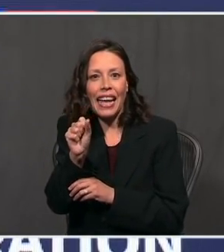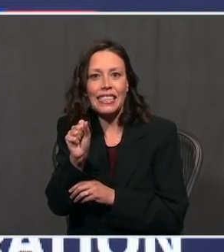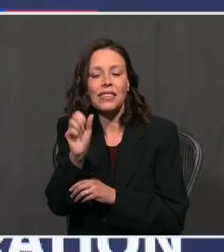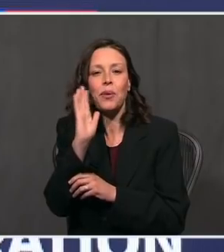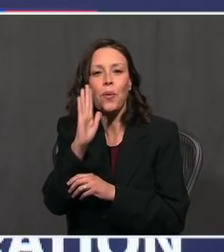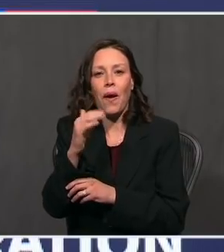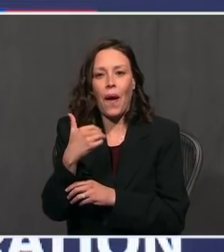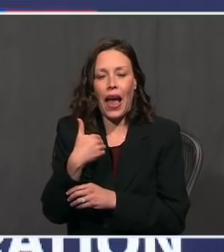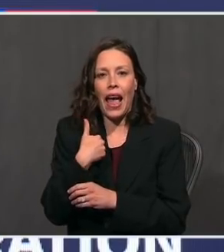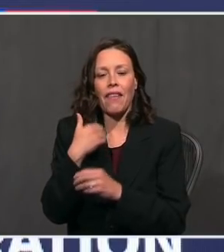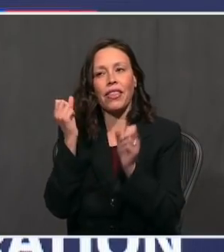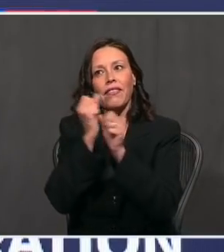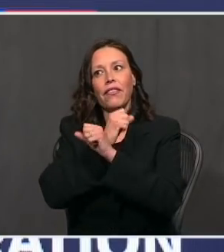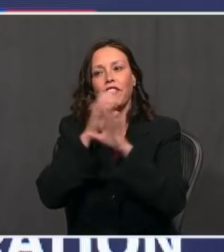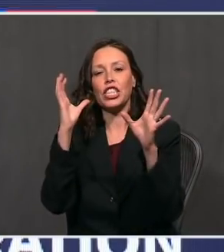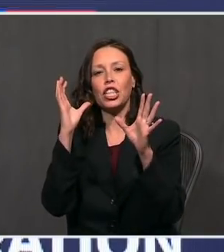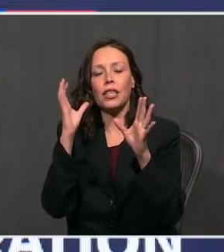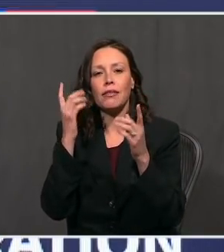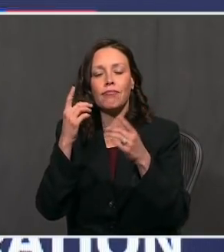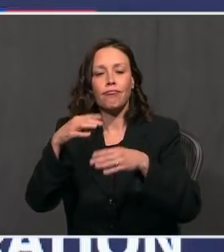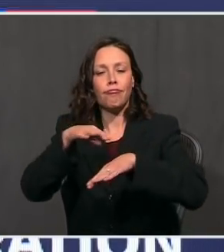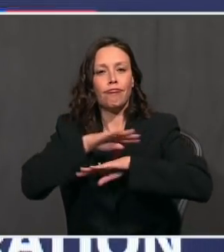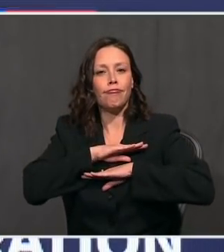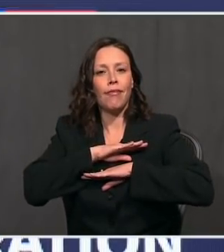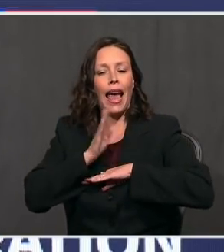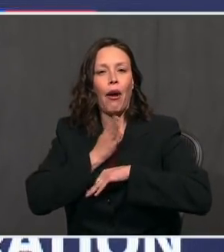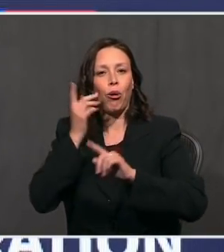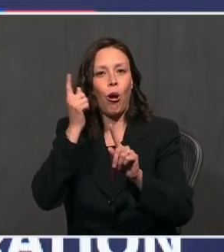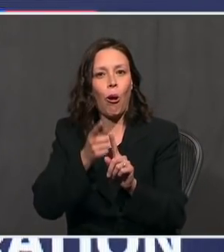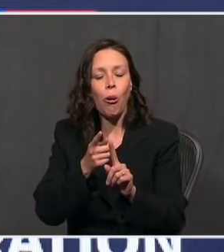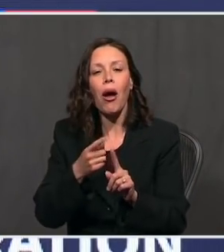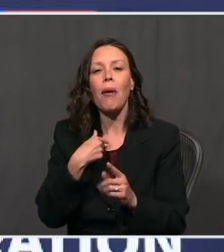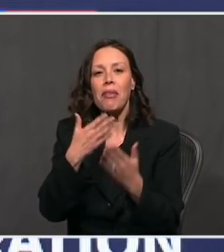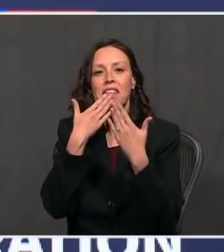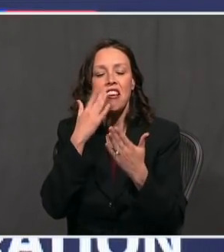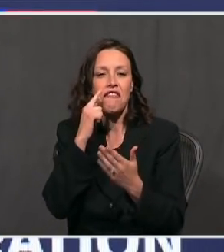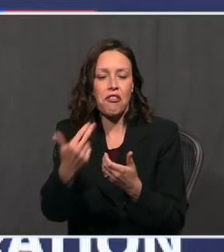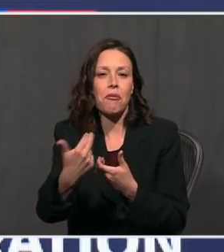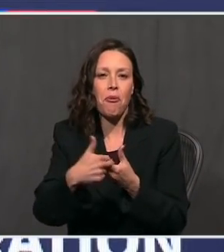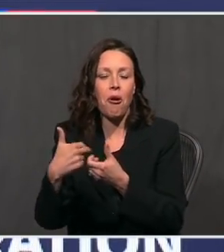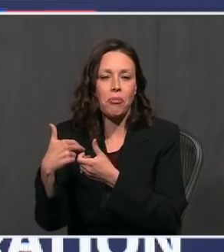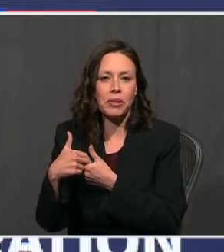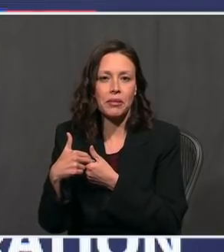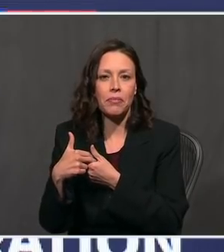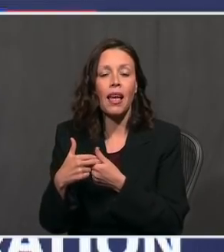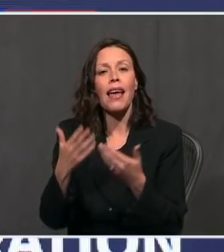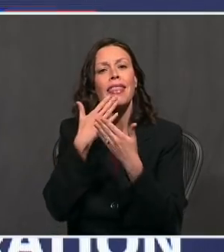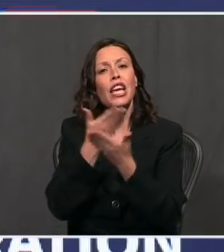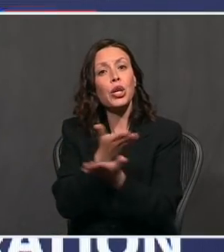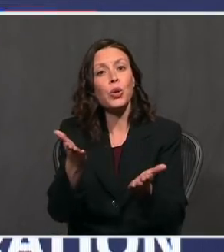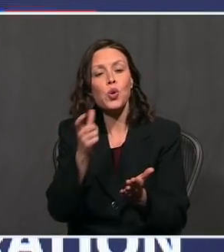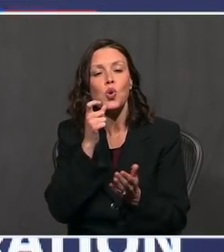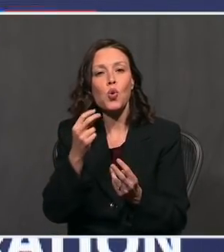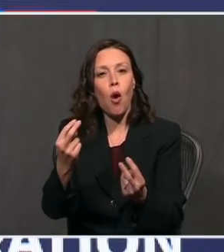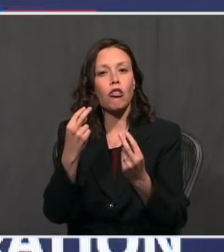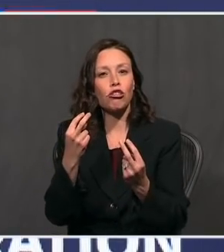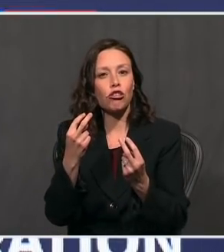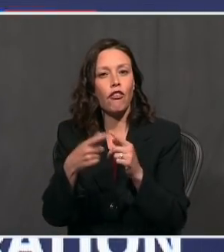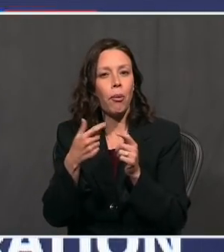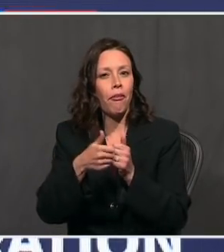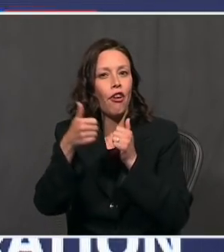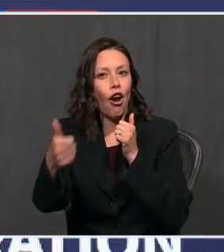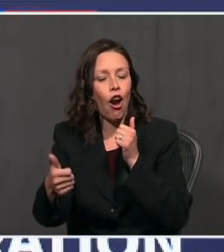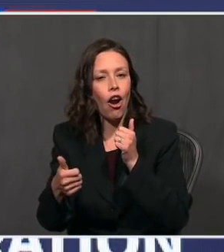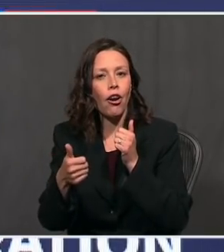the fulfillment of the vision of Operation Warp Speed. And I want to thank you for participating. And I want to thank all of you who've looked on from afar